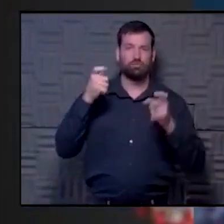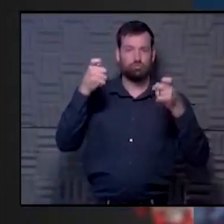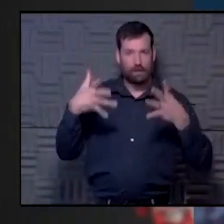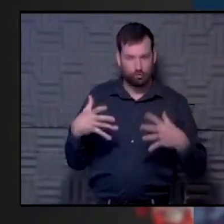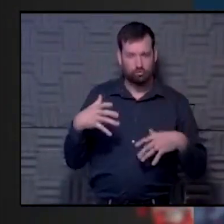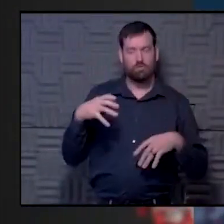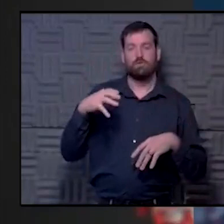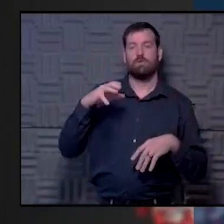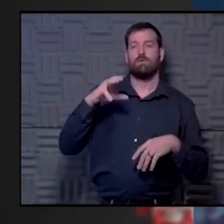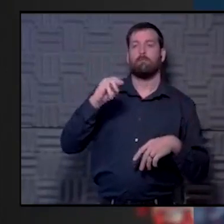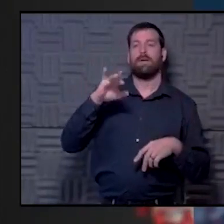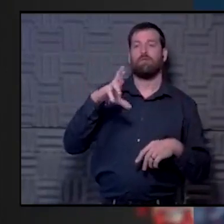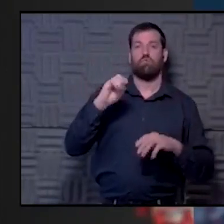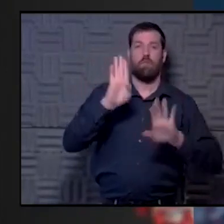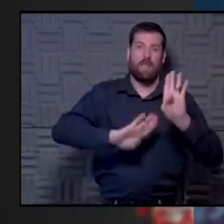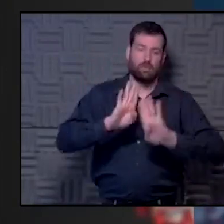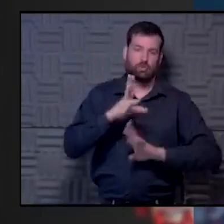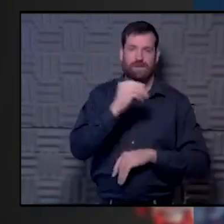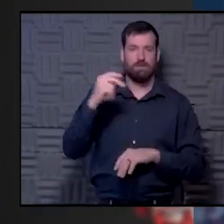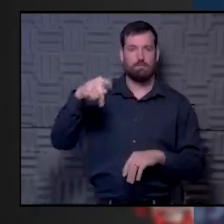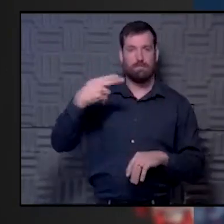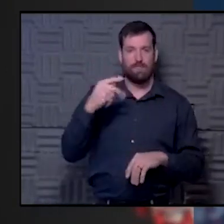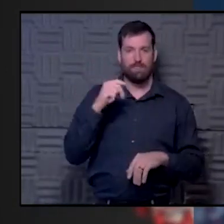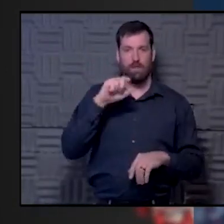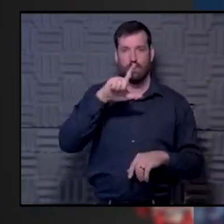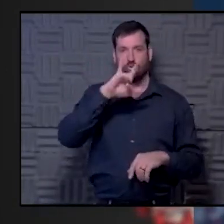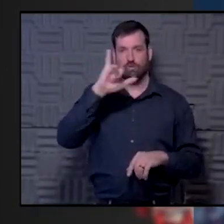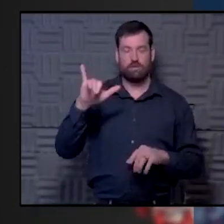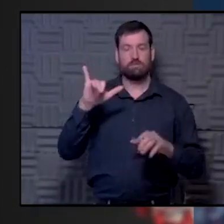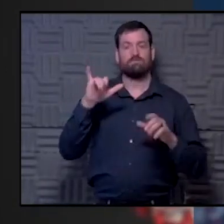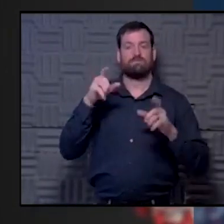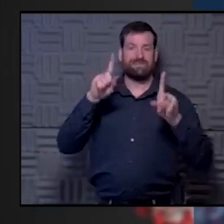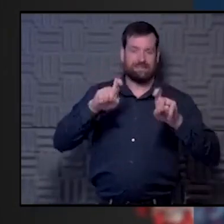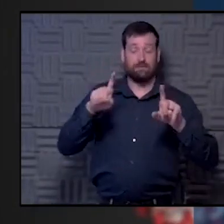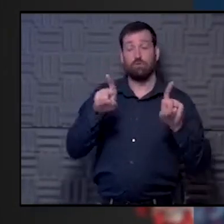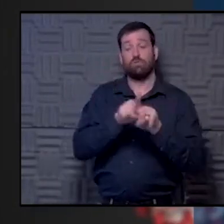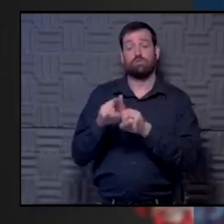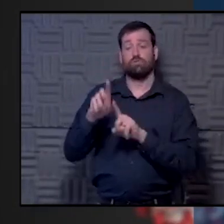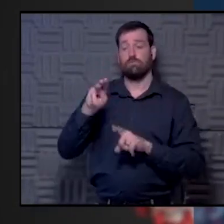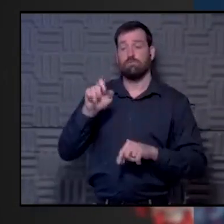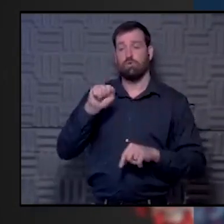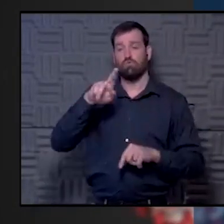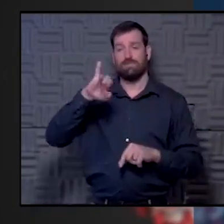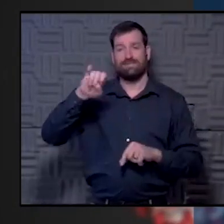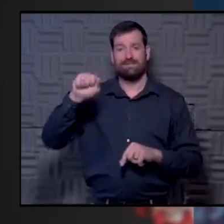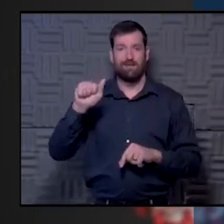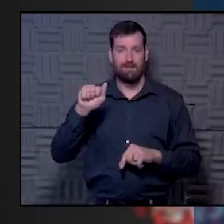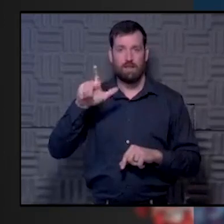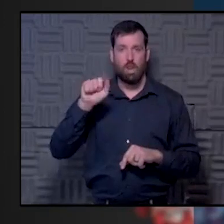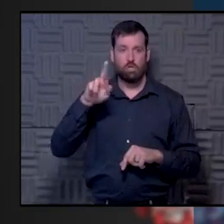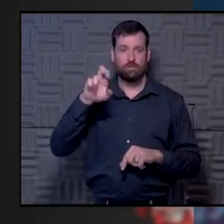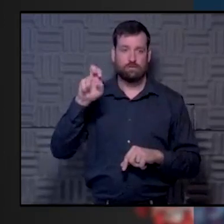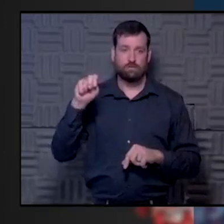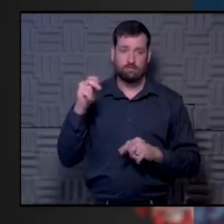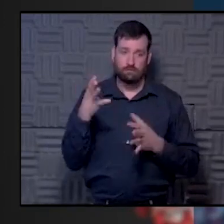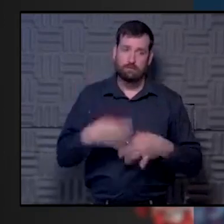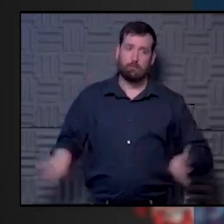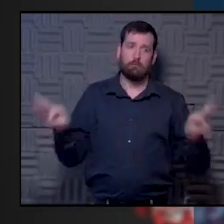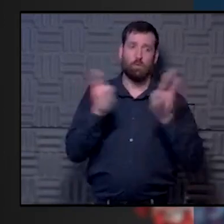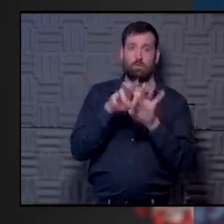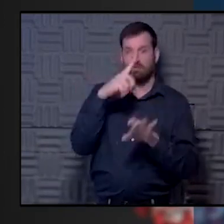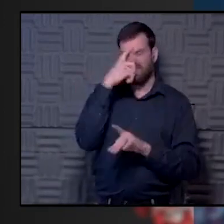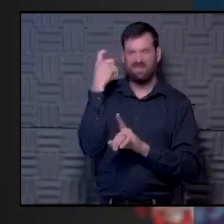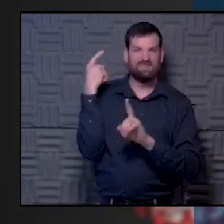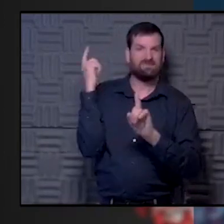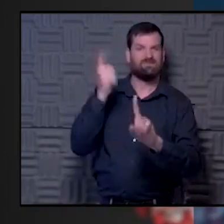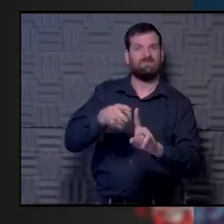in pathology, is going to be here to talk about our testing, along with Marissa Larson, the medical lab scientist. This is important because we're going to reach a